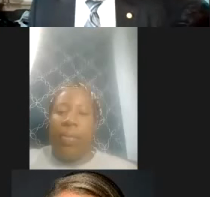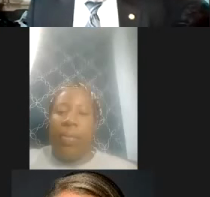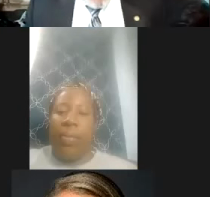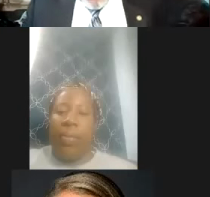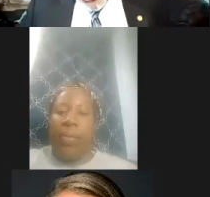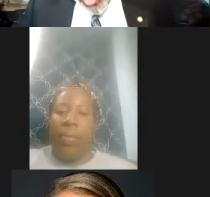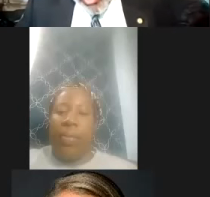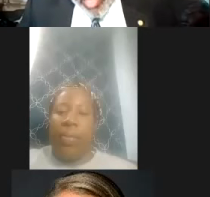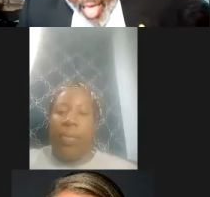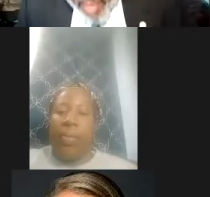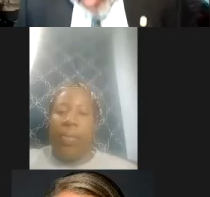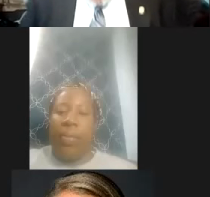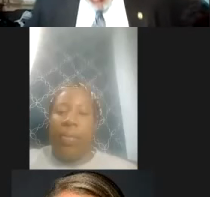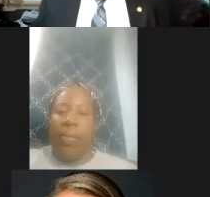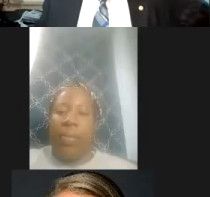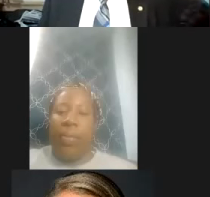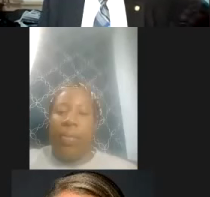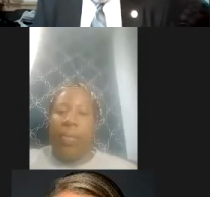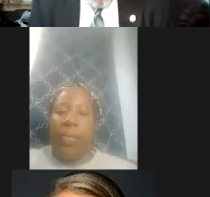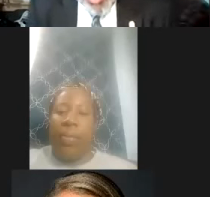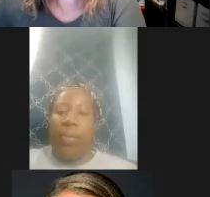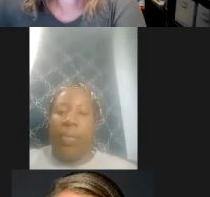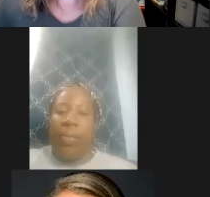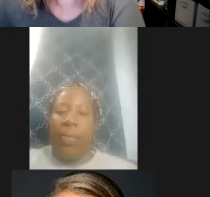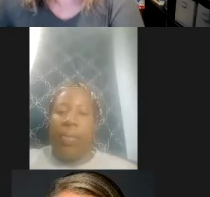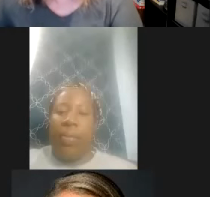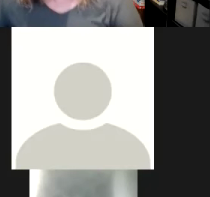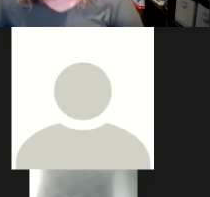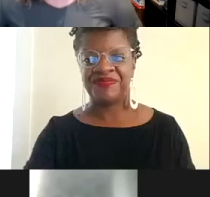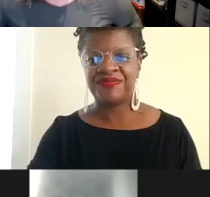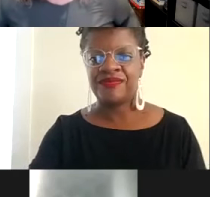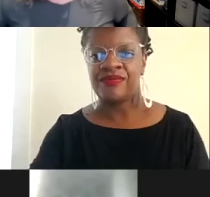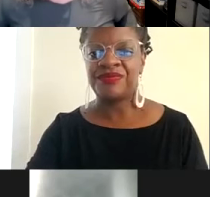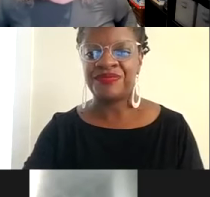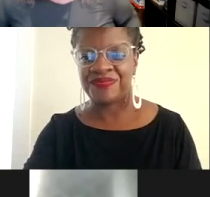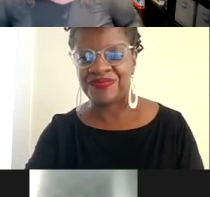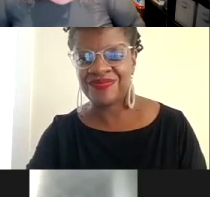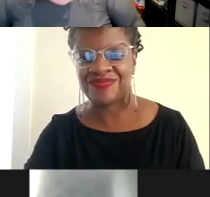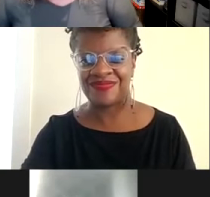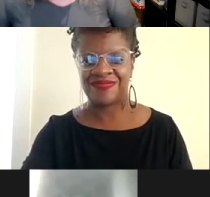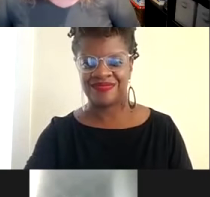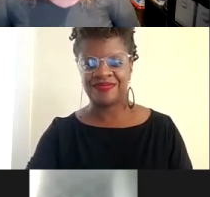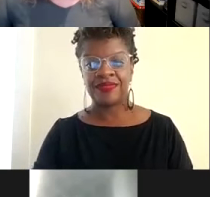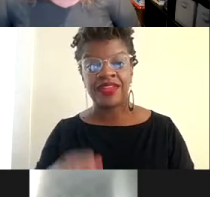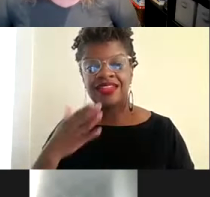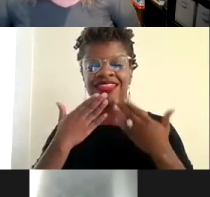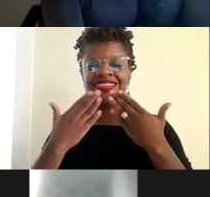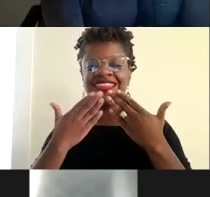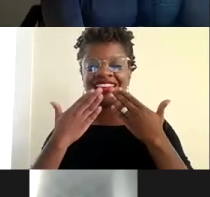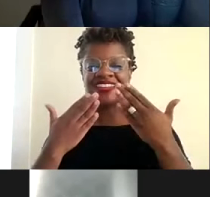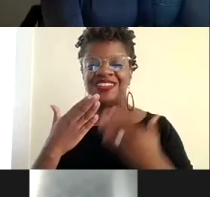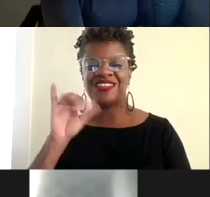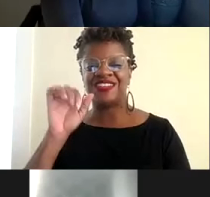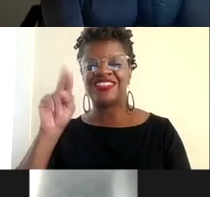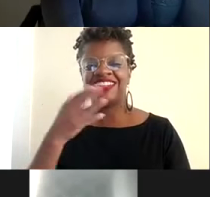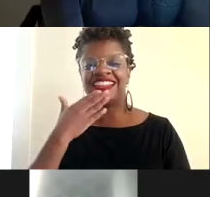thank you very much, and I appreciate that gracious introduction. And I will be brief and hand it